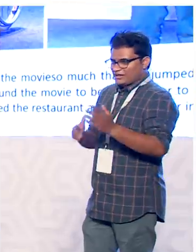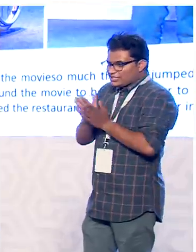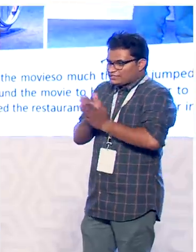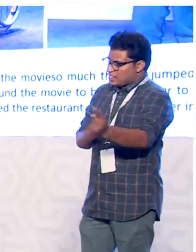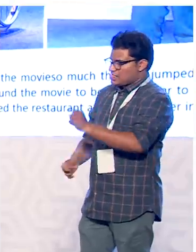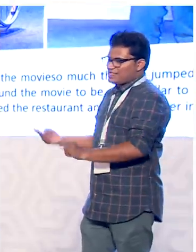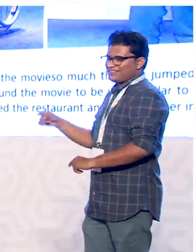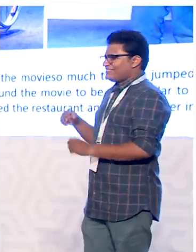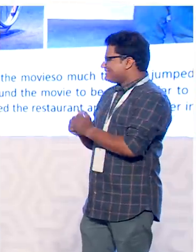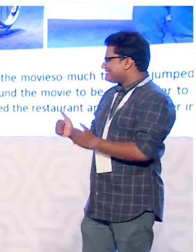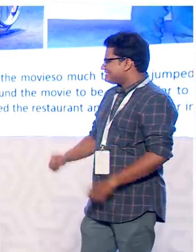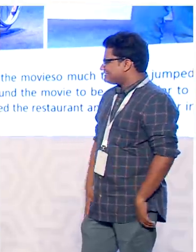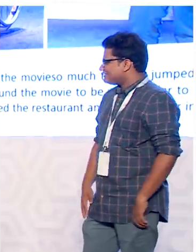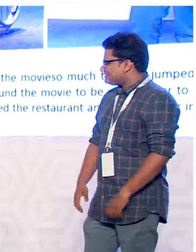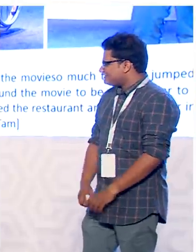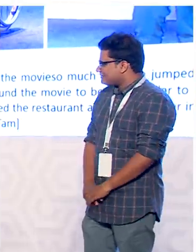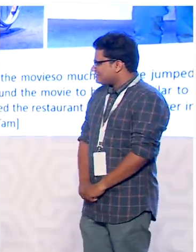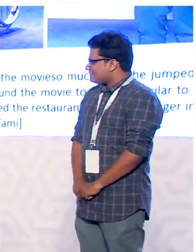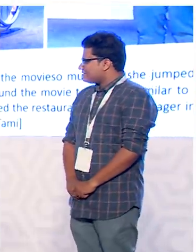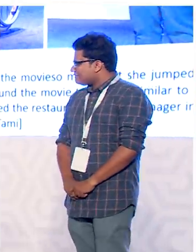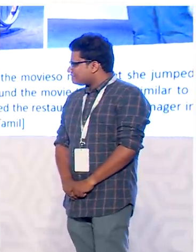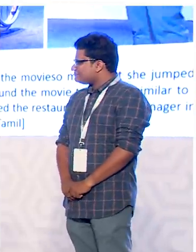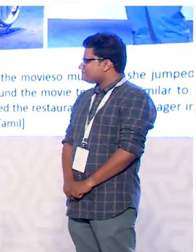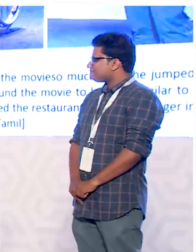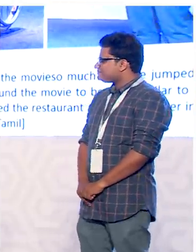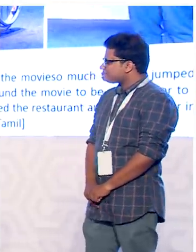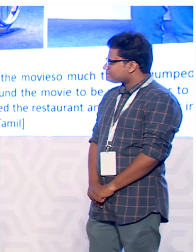place. Paruvame,